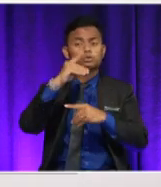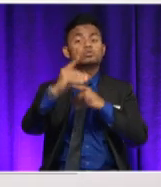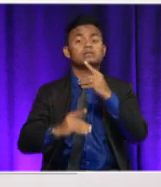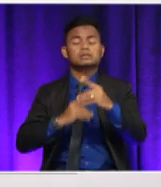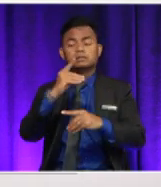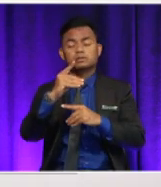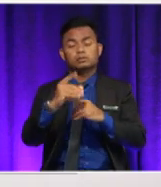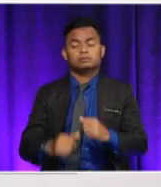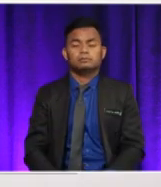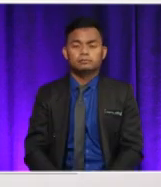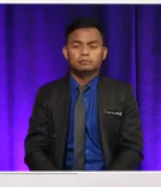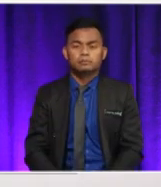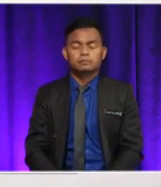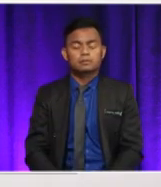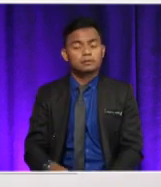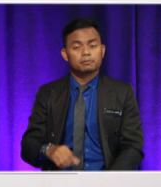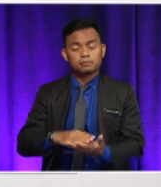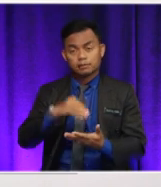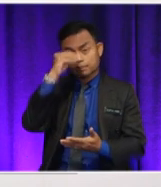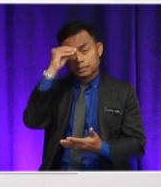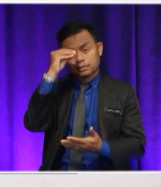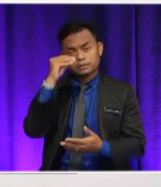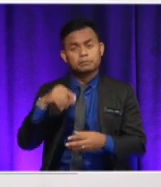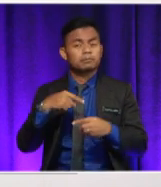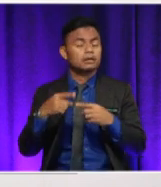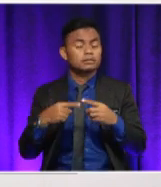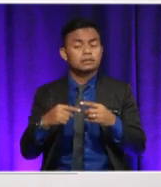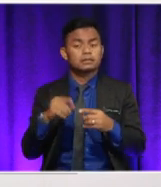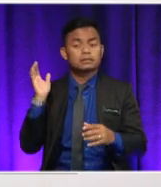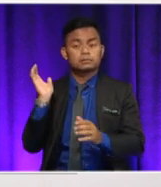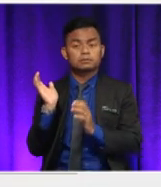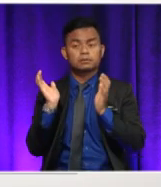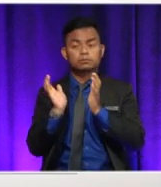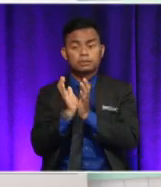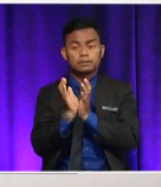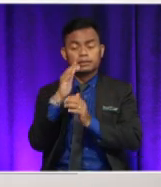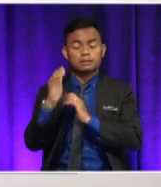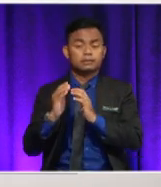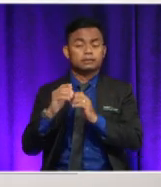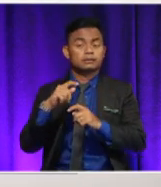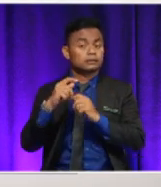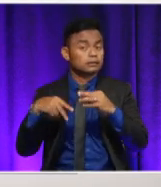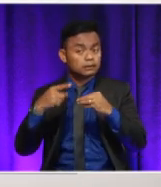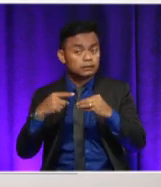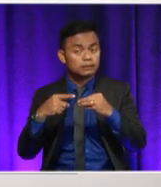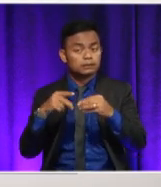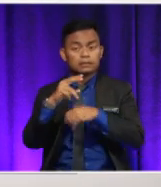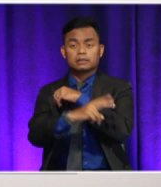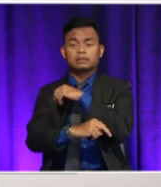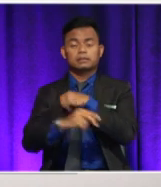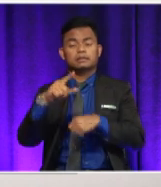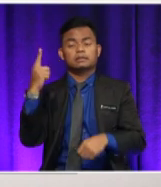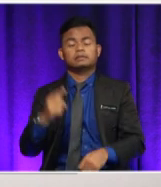many interesting places, learn new culture, at the same time admire the amazingness of God's creation. I see. So you